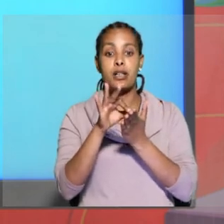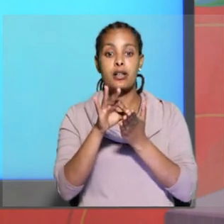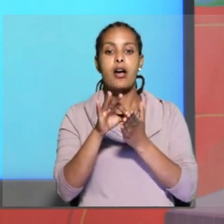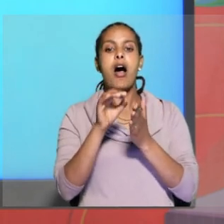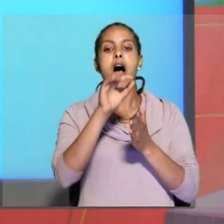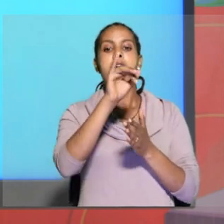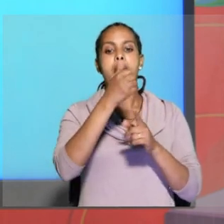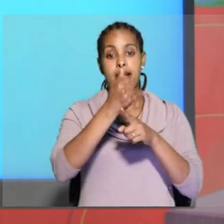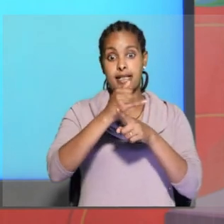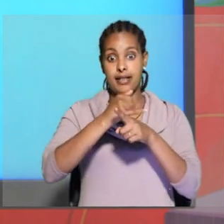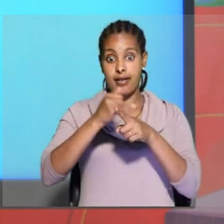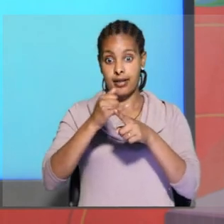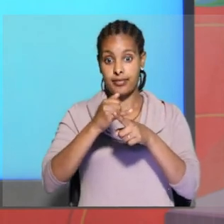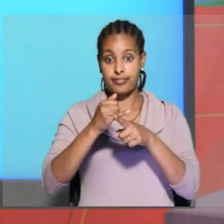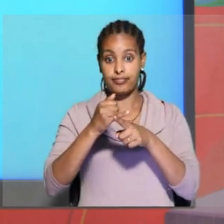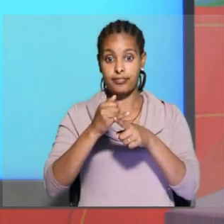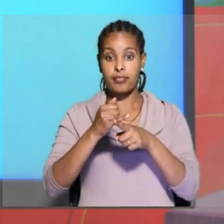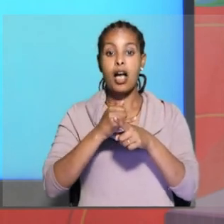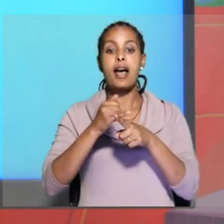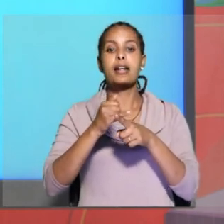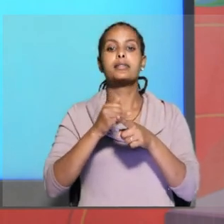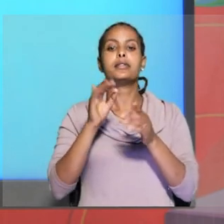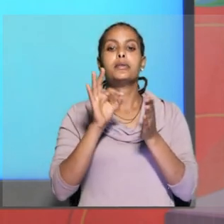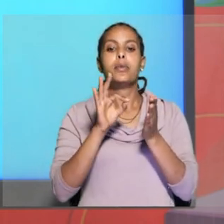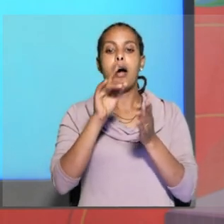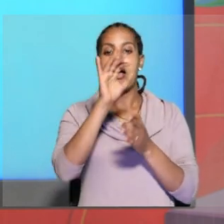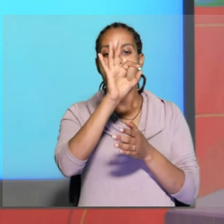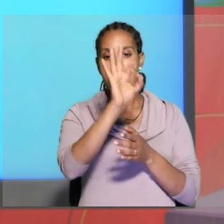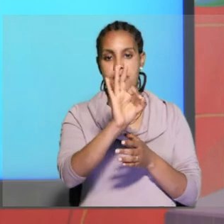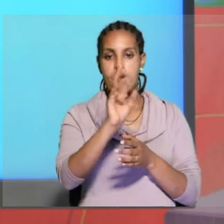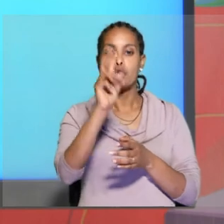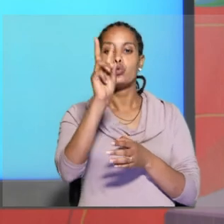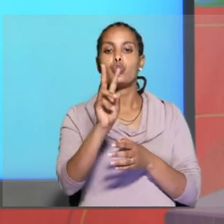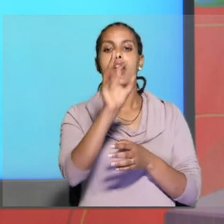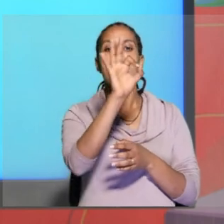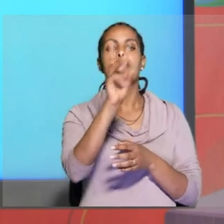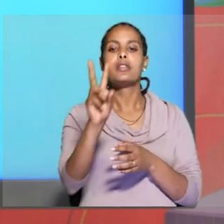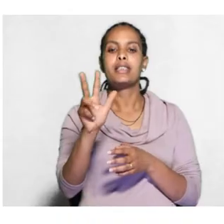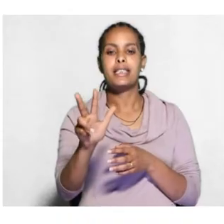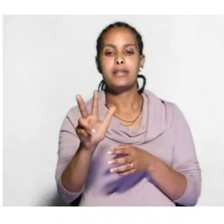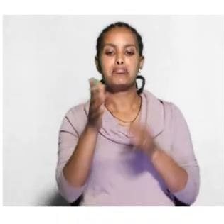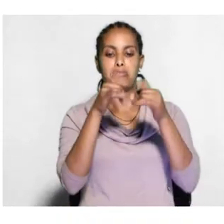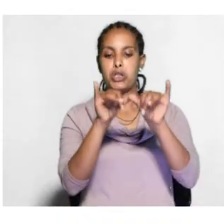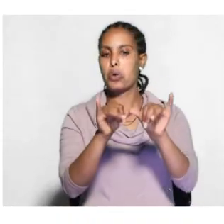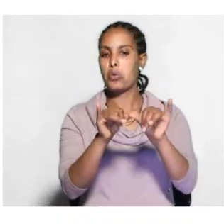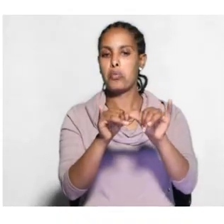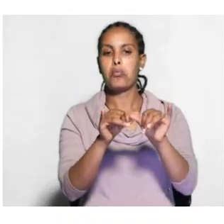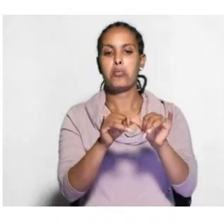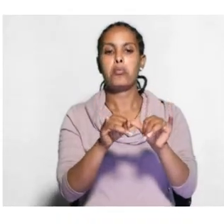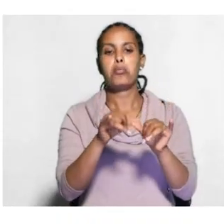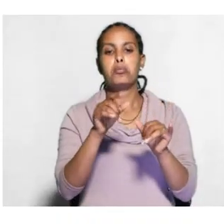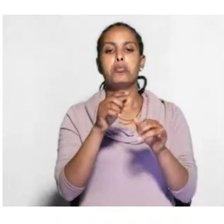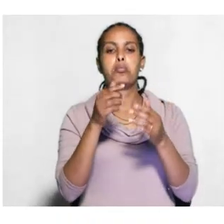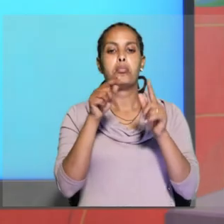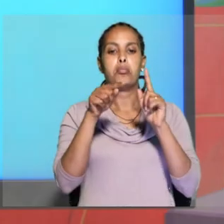example, iron plus 2, iron plus 3, and so on, okay? Chromium